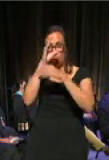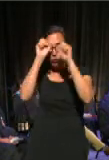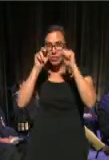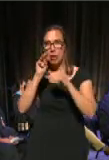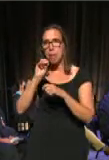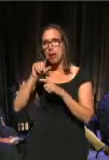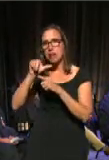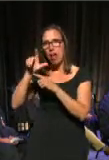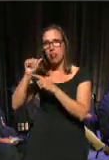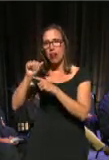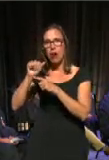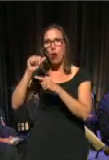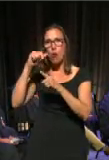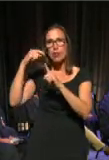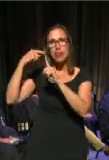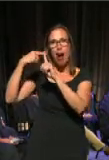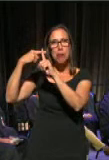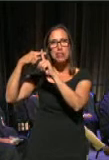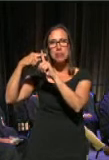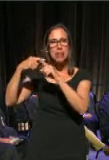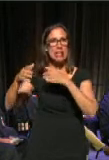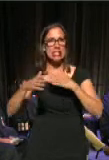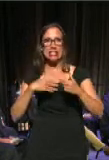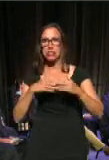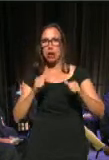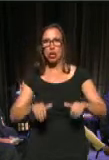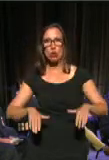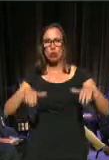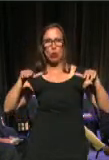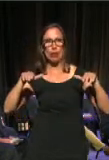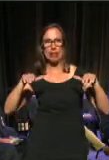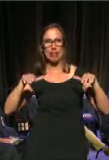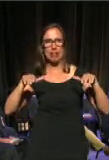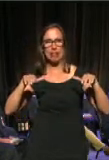President Mandela was an optimist despite growing up in an unjust system.